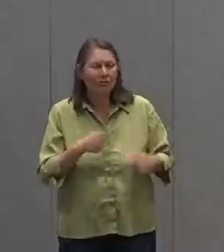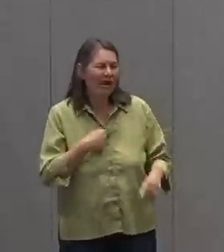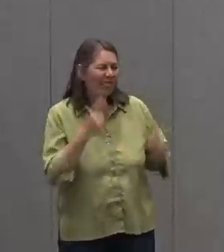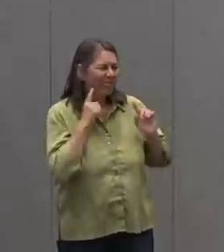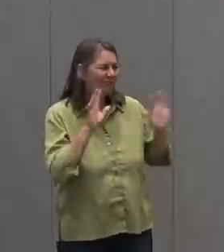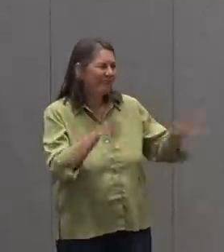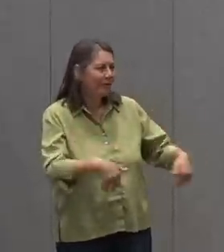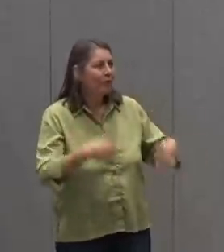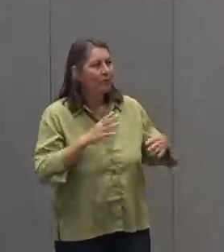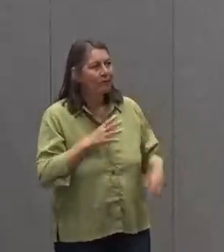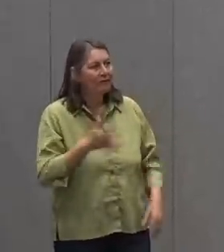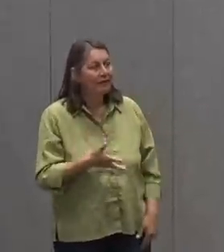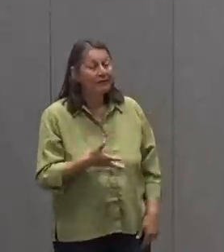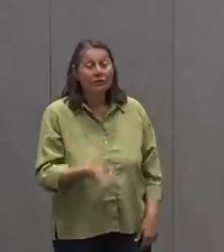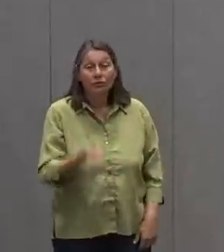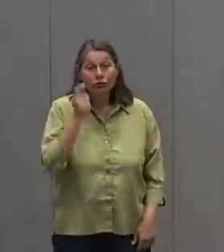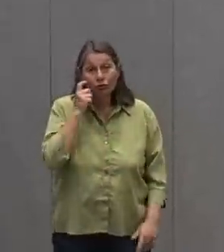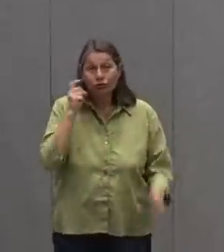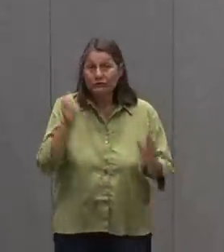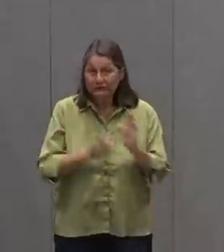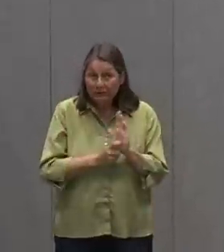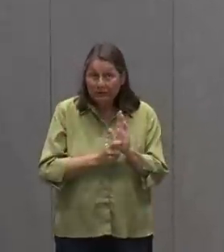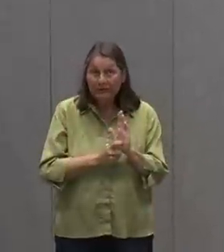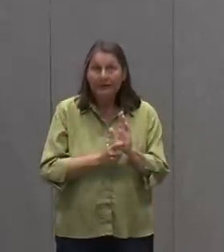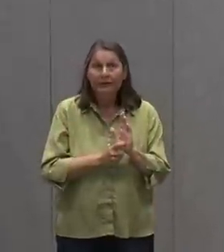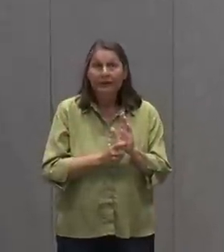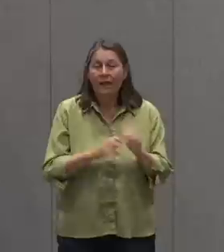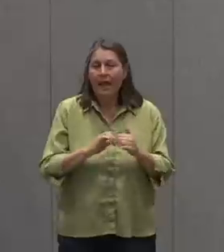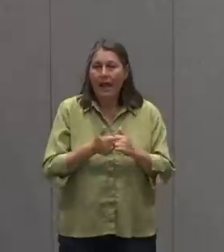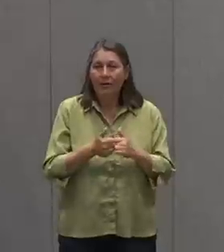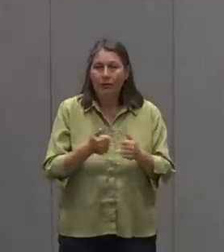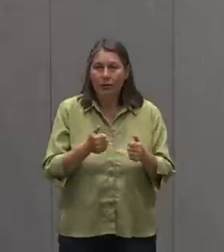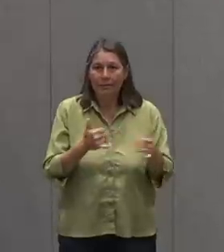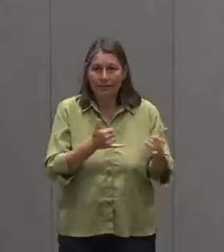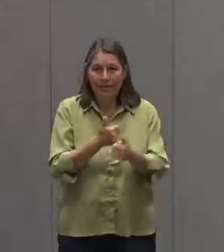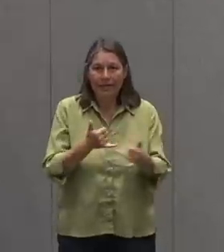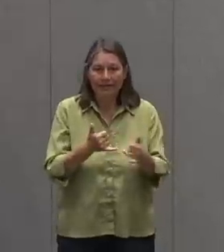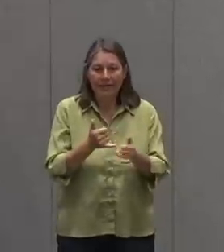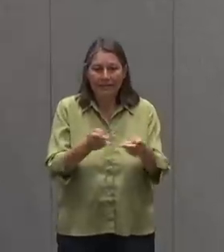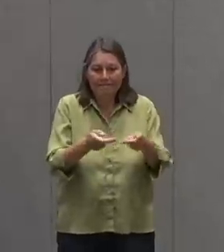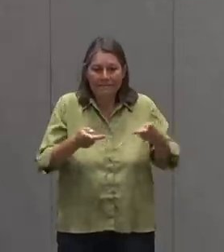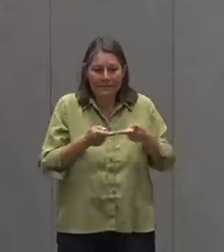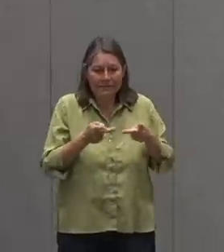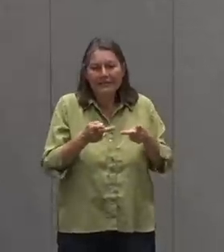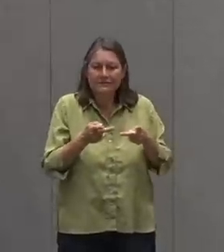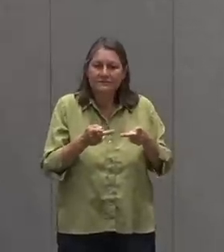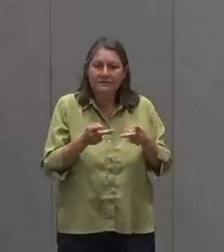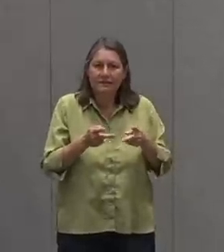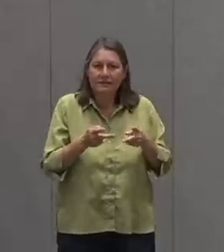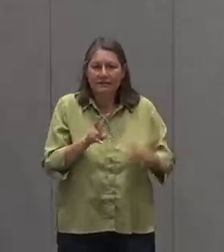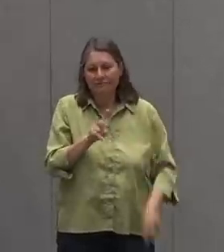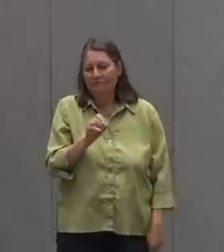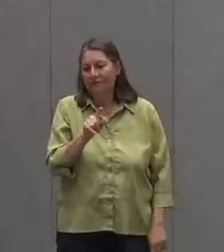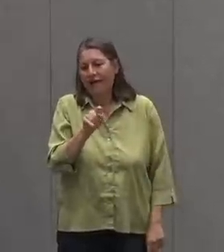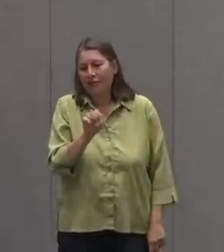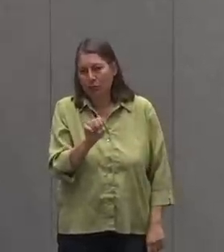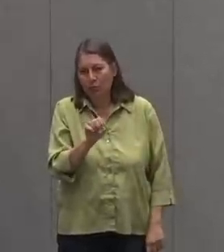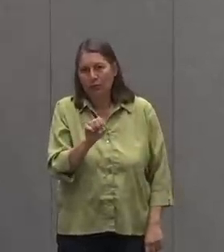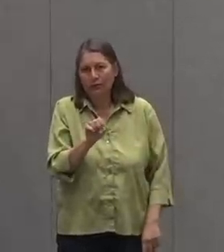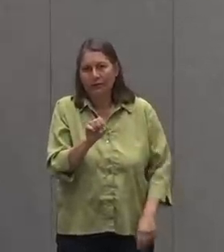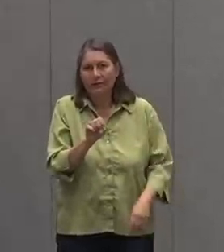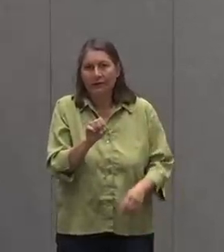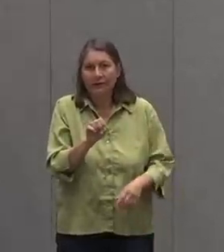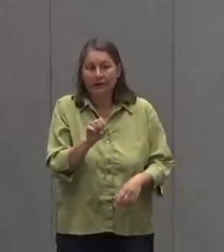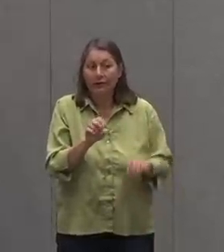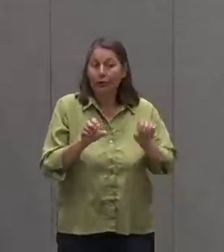Okay. So you guys see the how you play that place value battle, and it could be